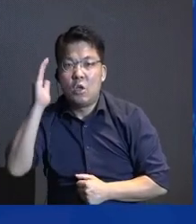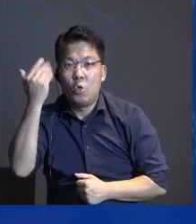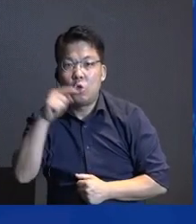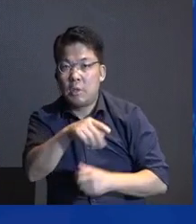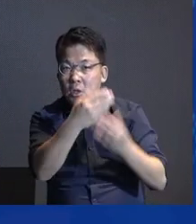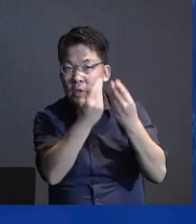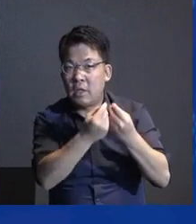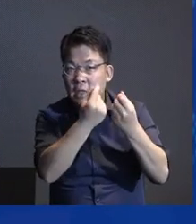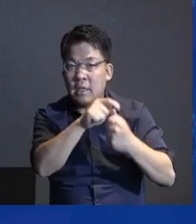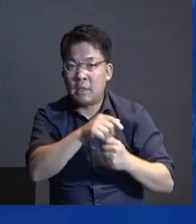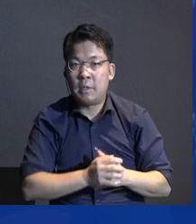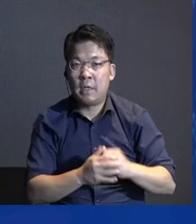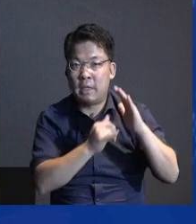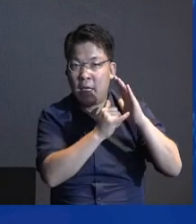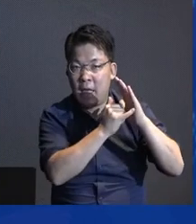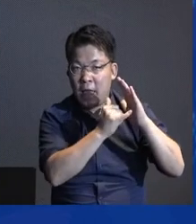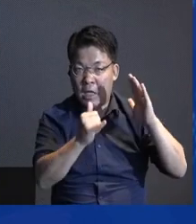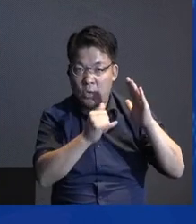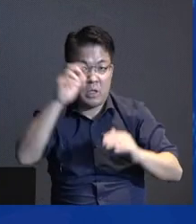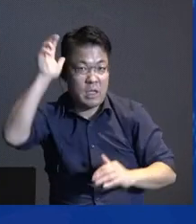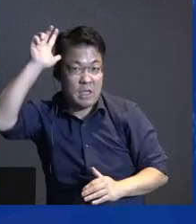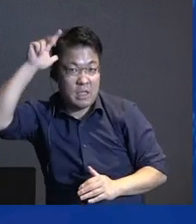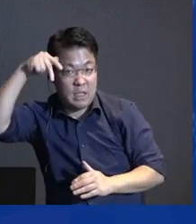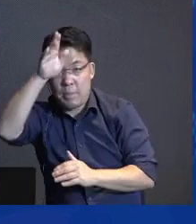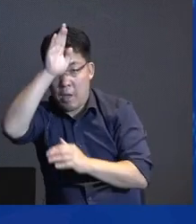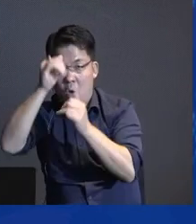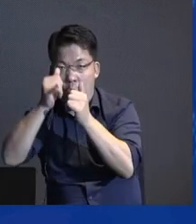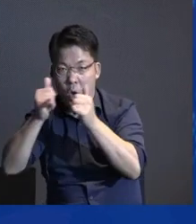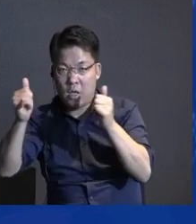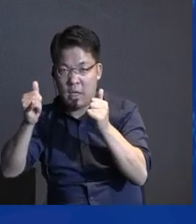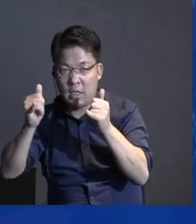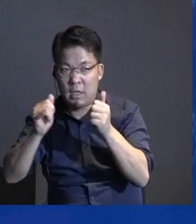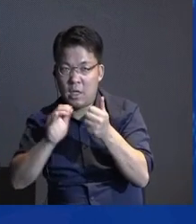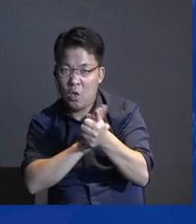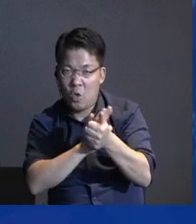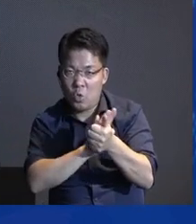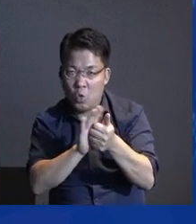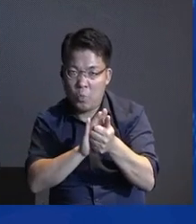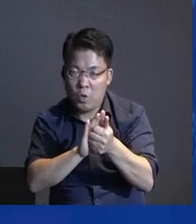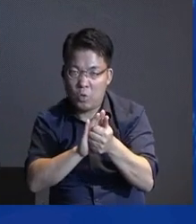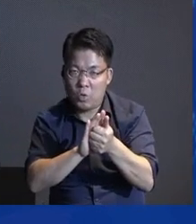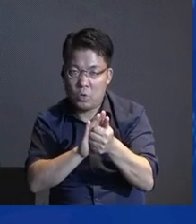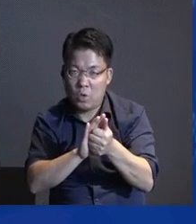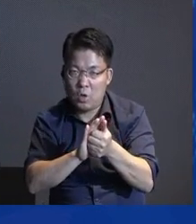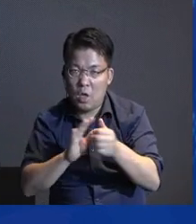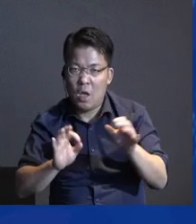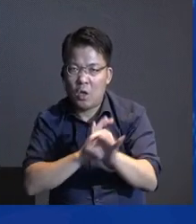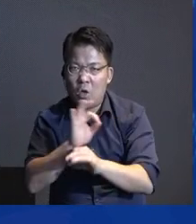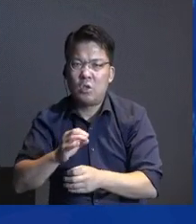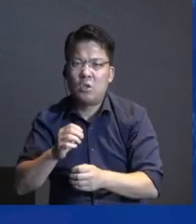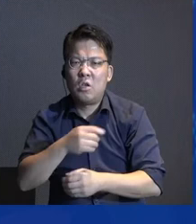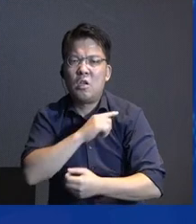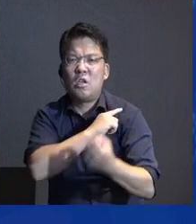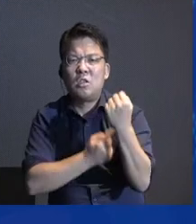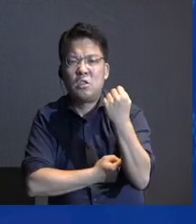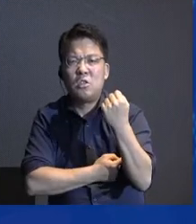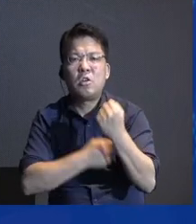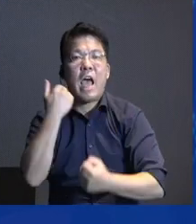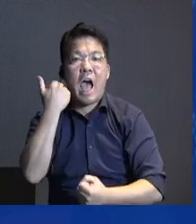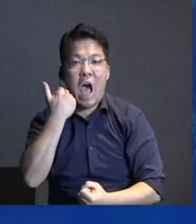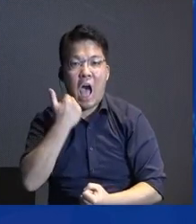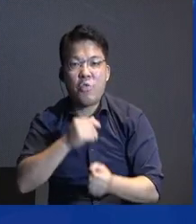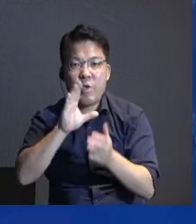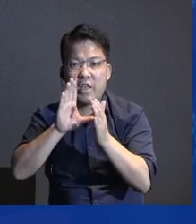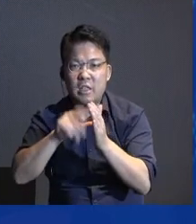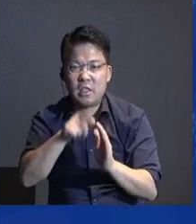power to support people with dementia. However, the government system does not meet the requirements and does